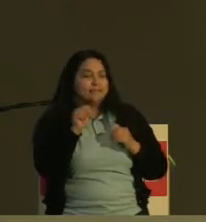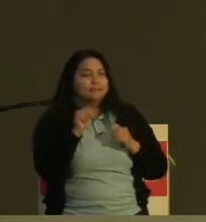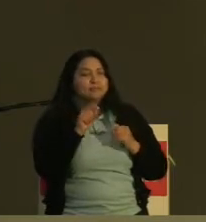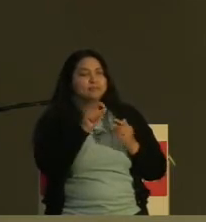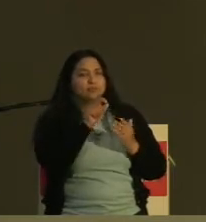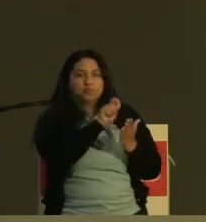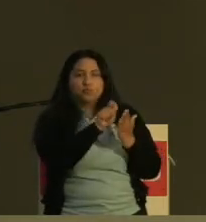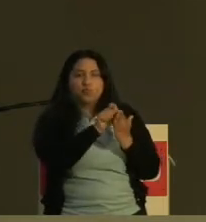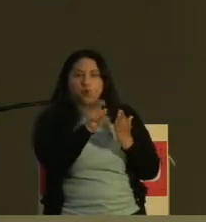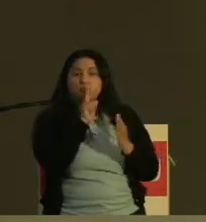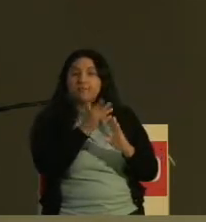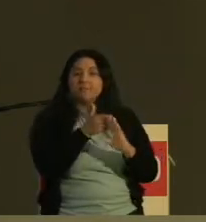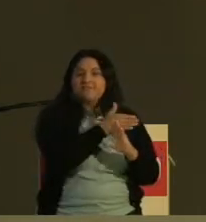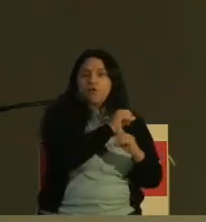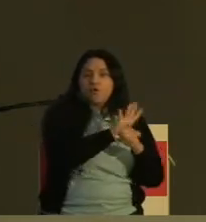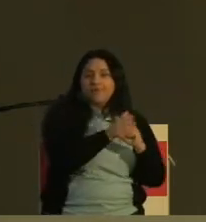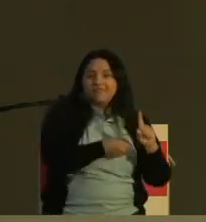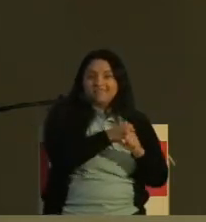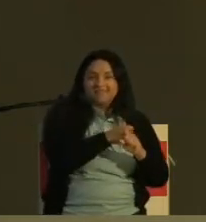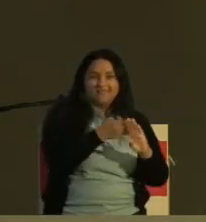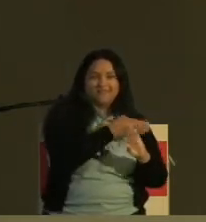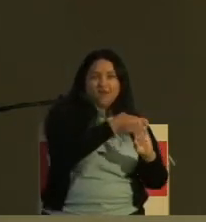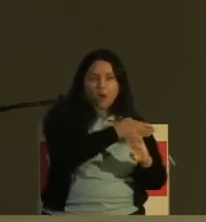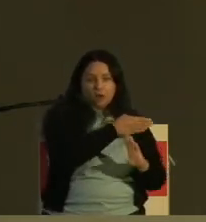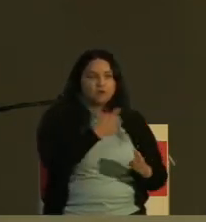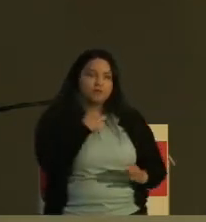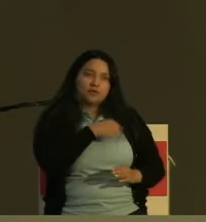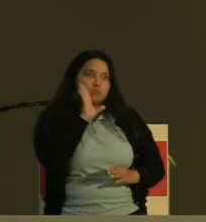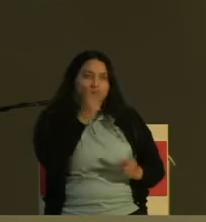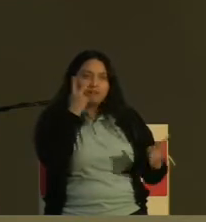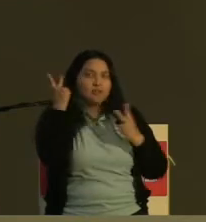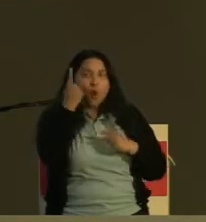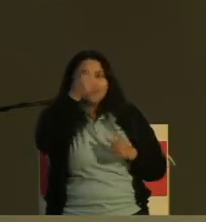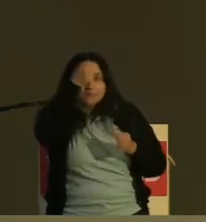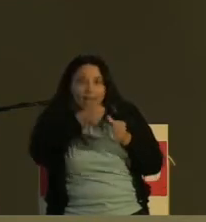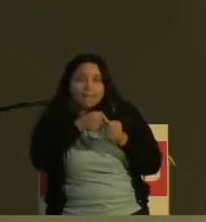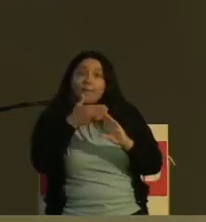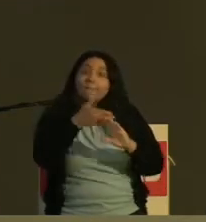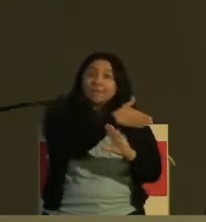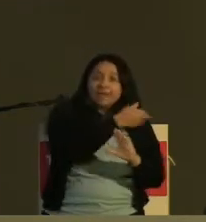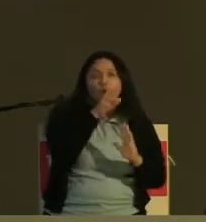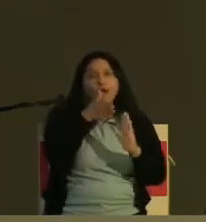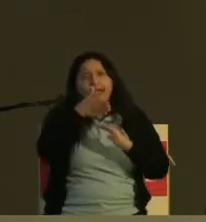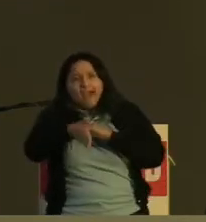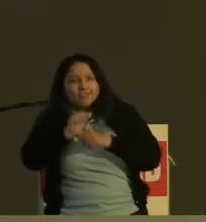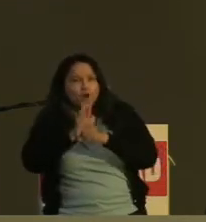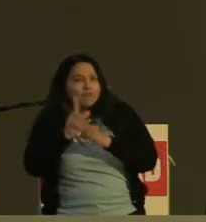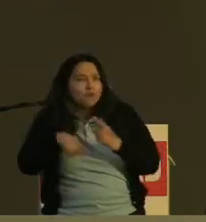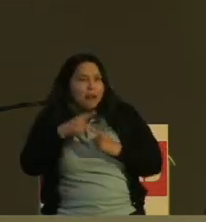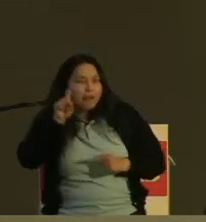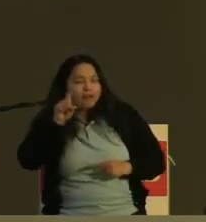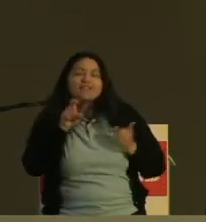just before the pandemic. These are dates which we will always remember if something was pre or post pandemic. It was published